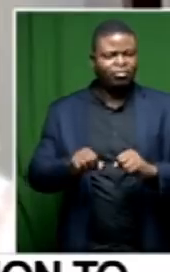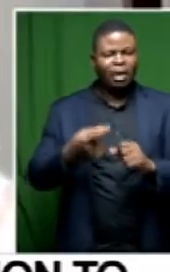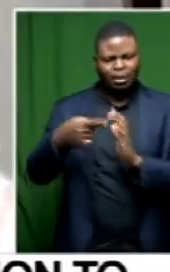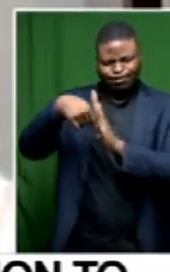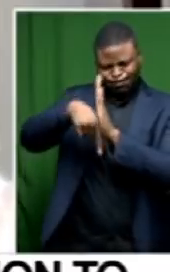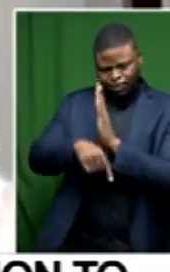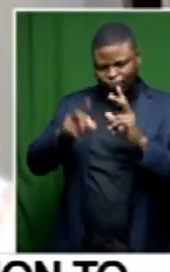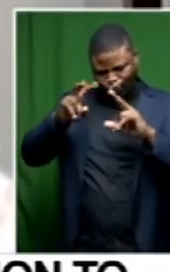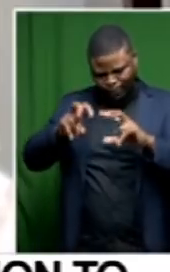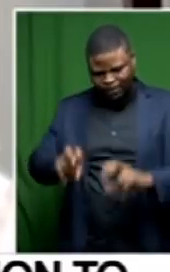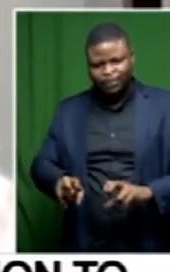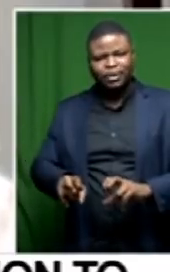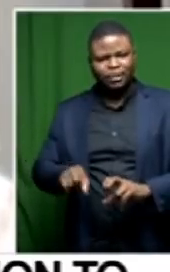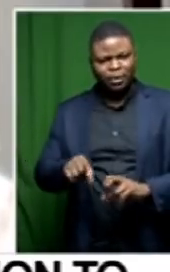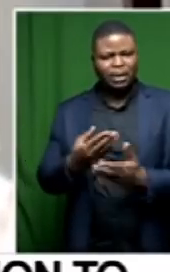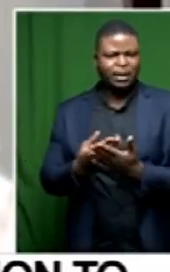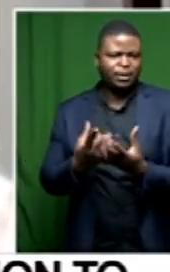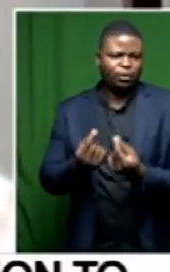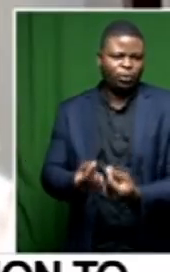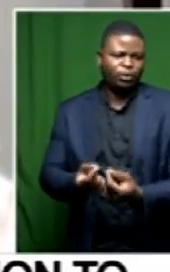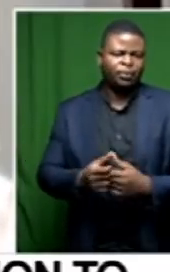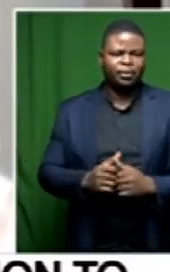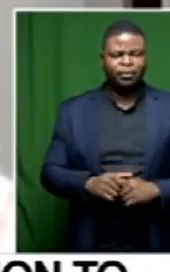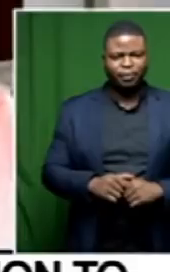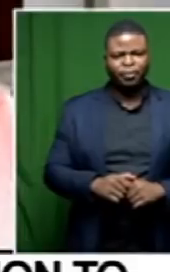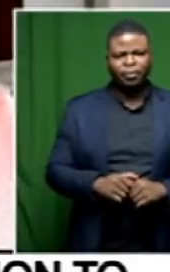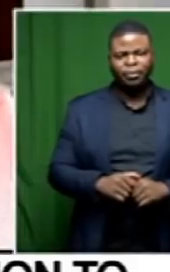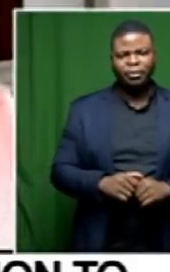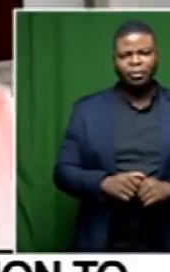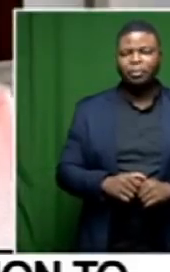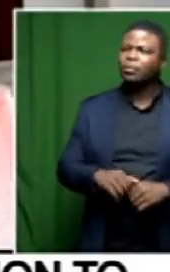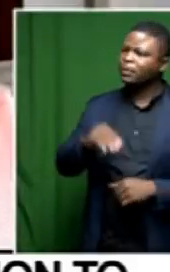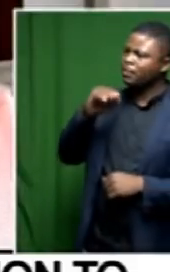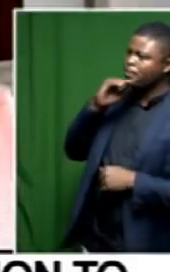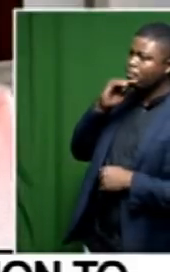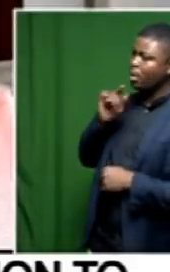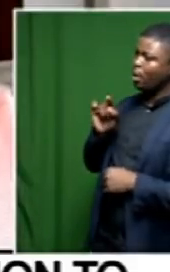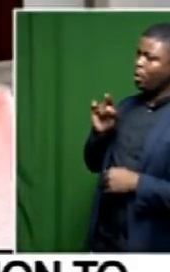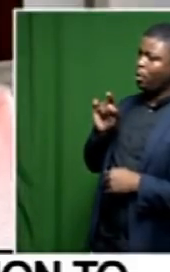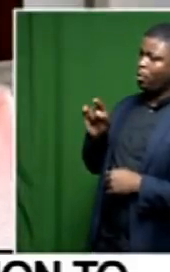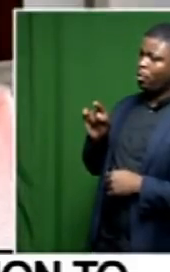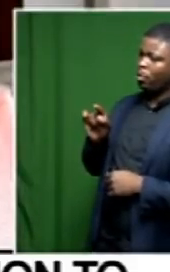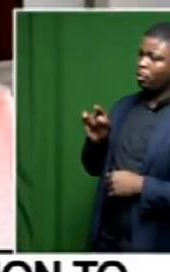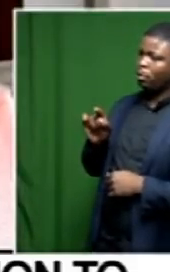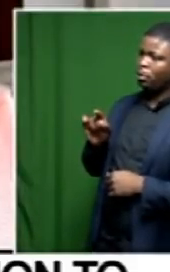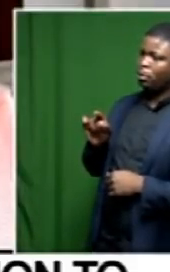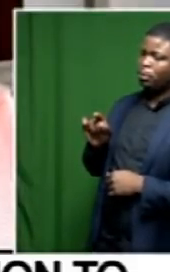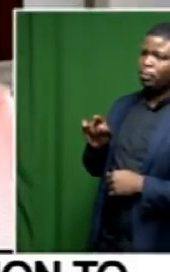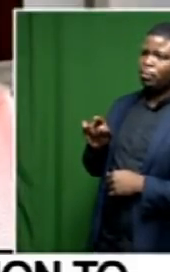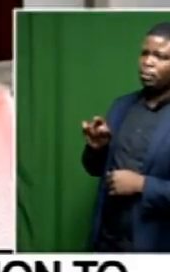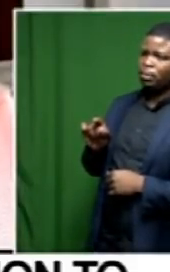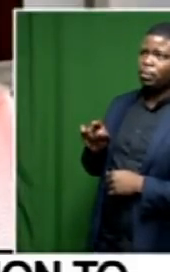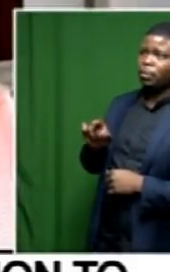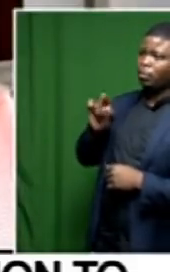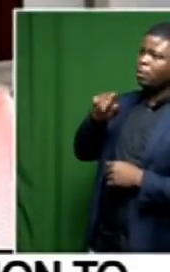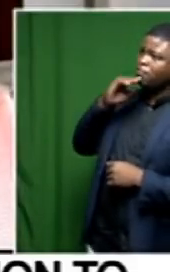details, material to it. Does that mean that you have exhausted your avenues on this